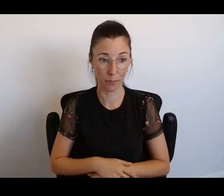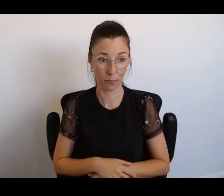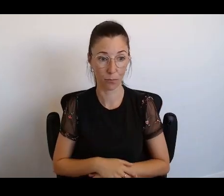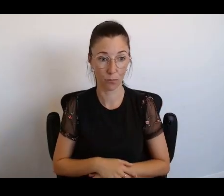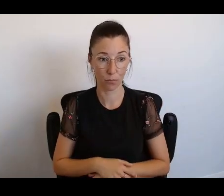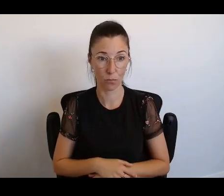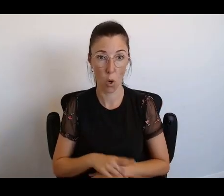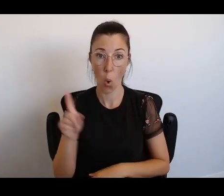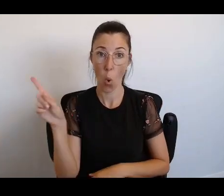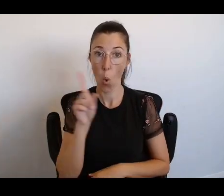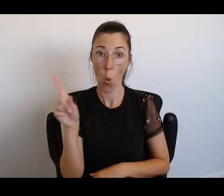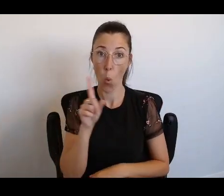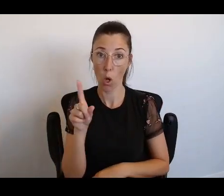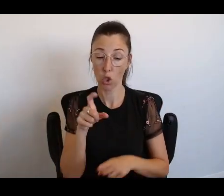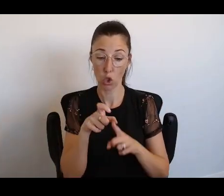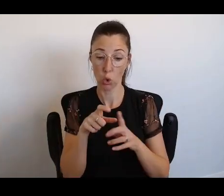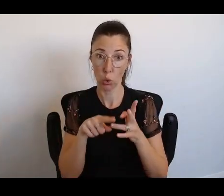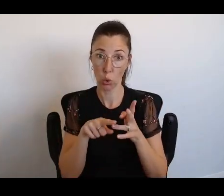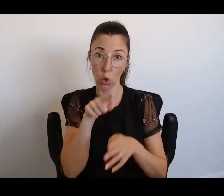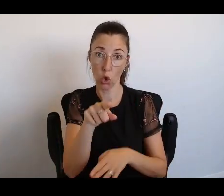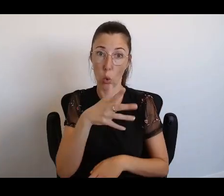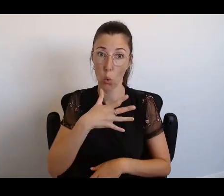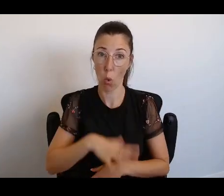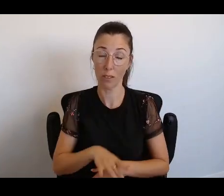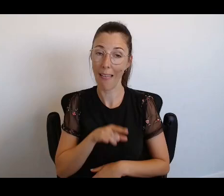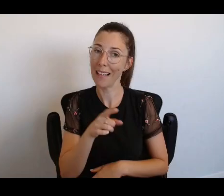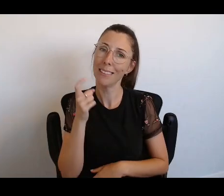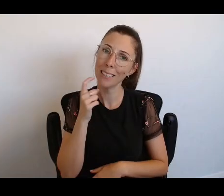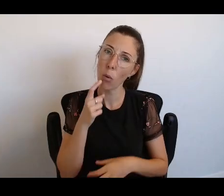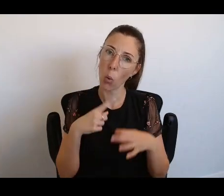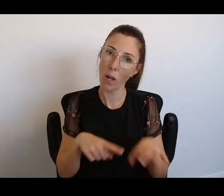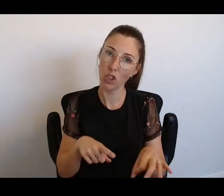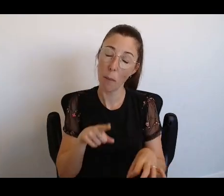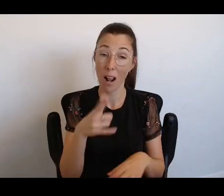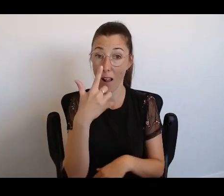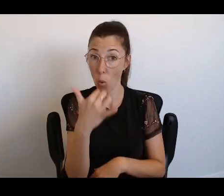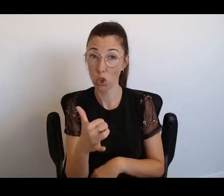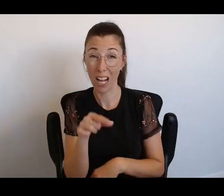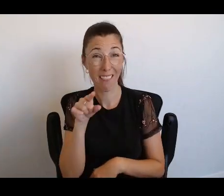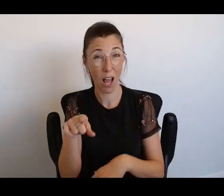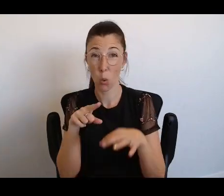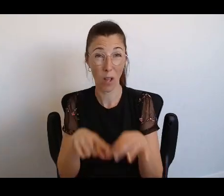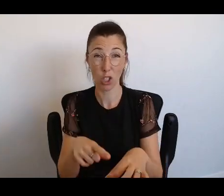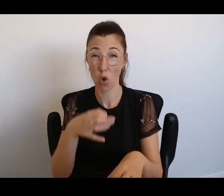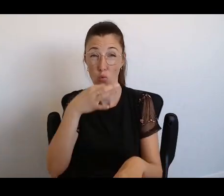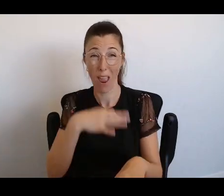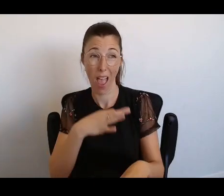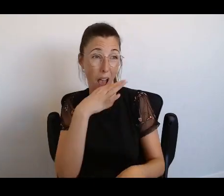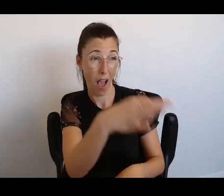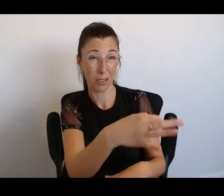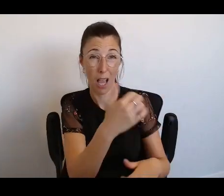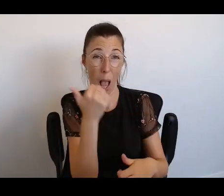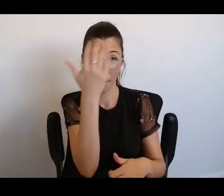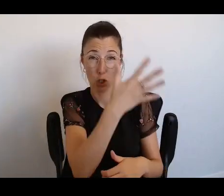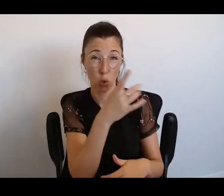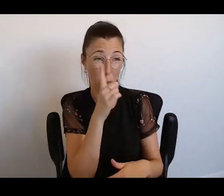very simple question, but unfortunately and shamefully, this question is rarely ever directed at Aboriginal people. In a